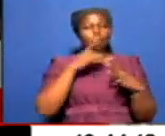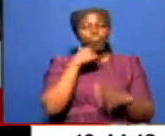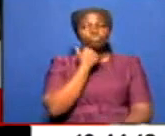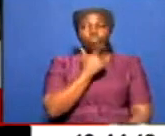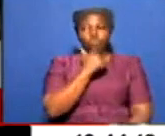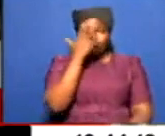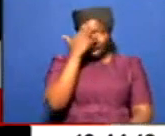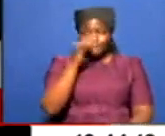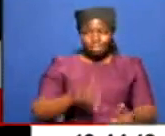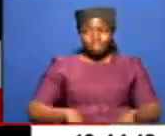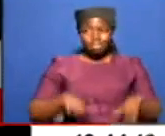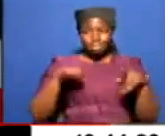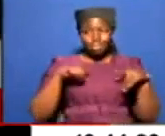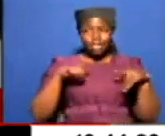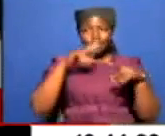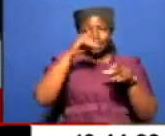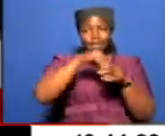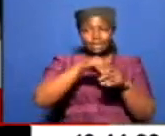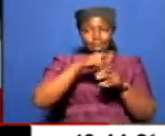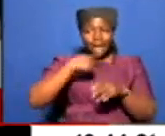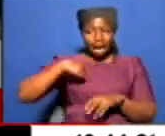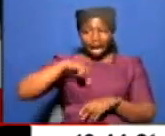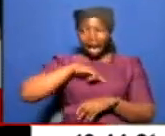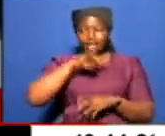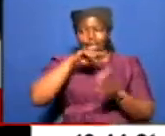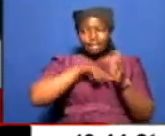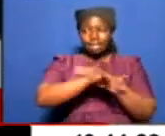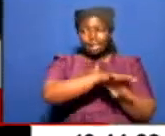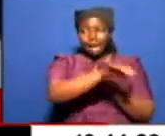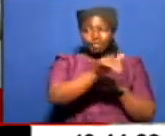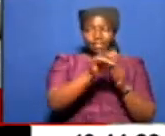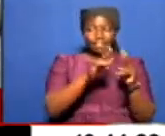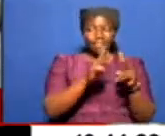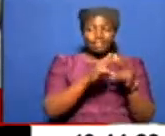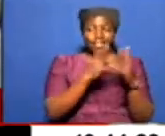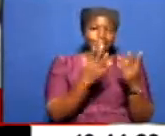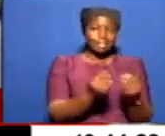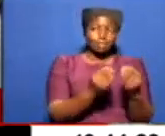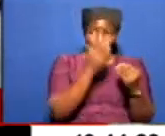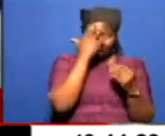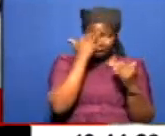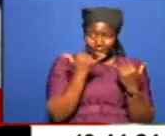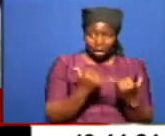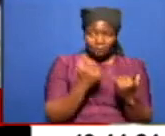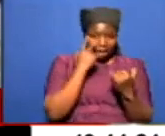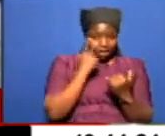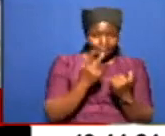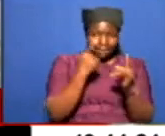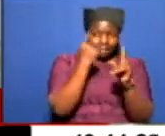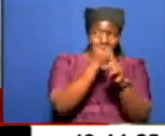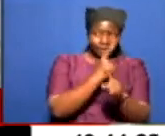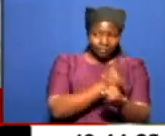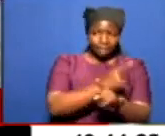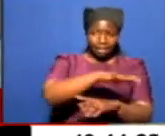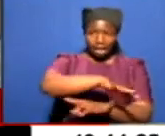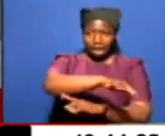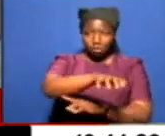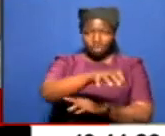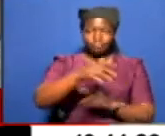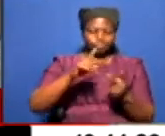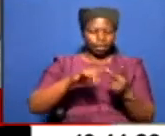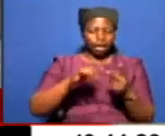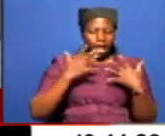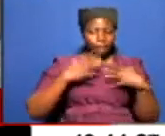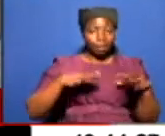live among us. And in counties, it's quite simple, because now we are seeing different counties. People from,